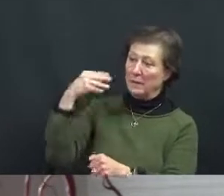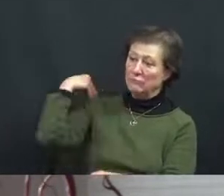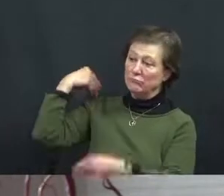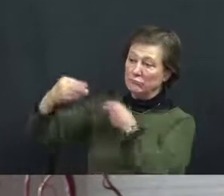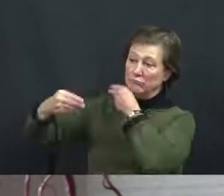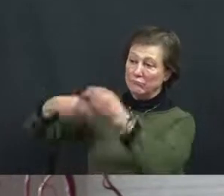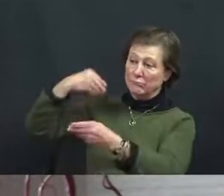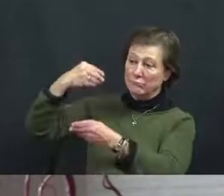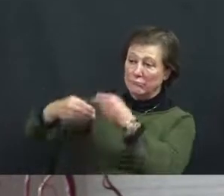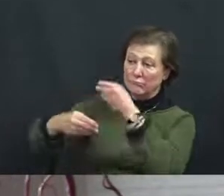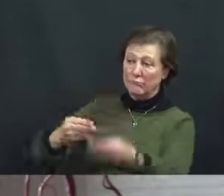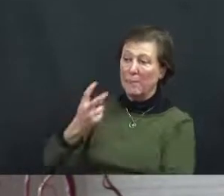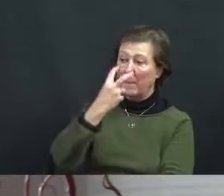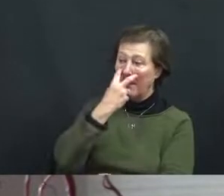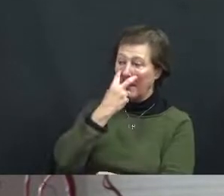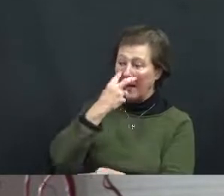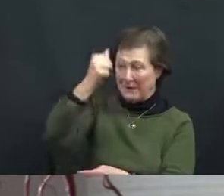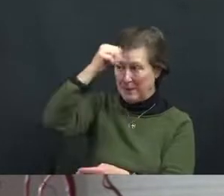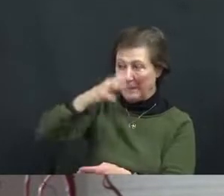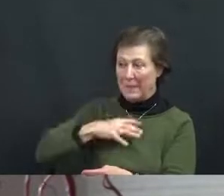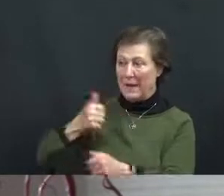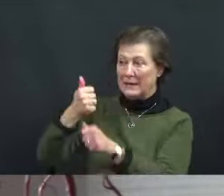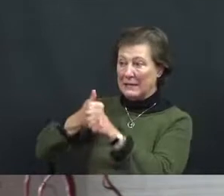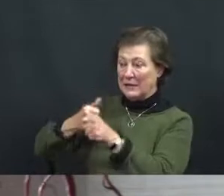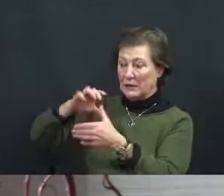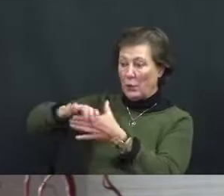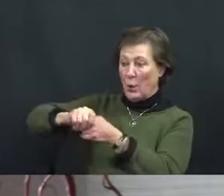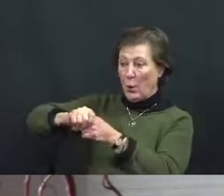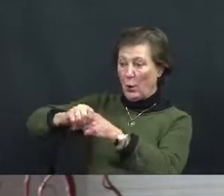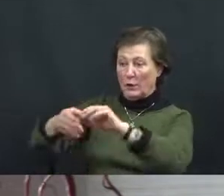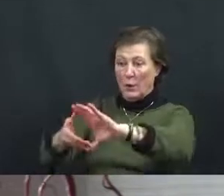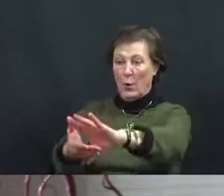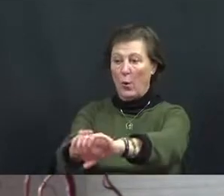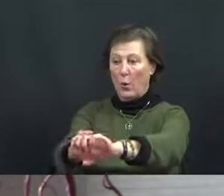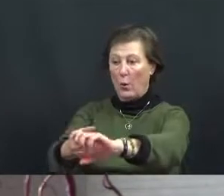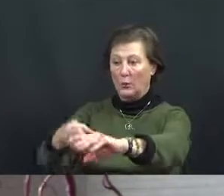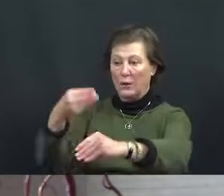men, each holding the hand of the one in front